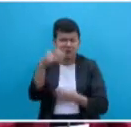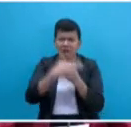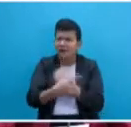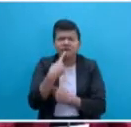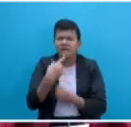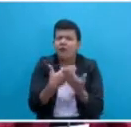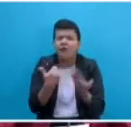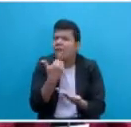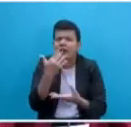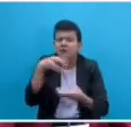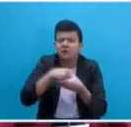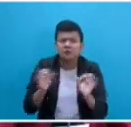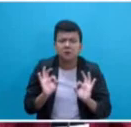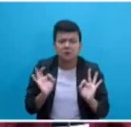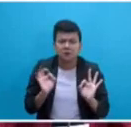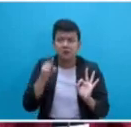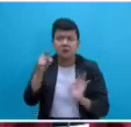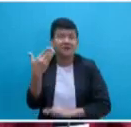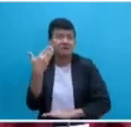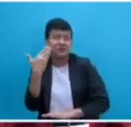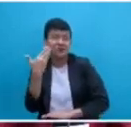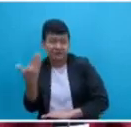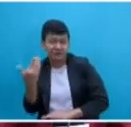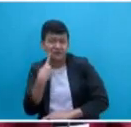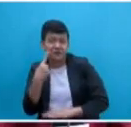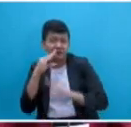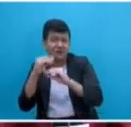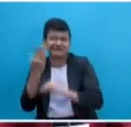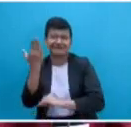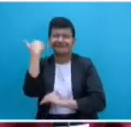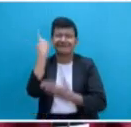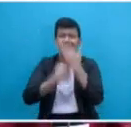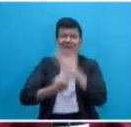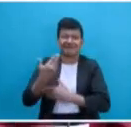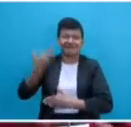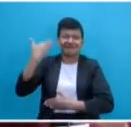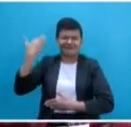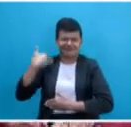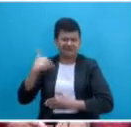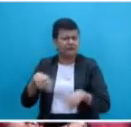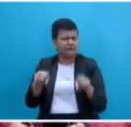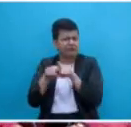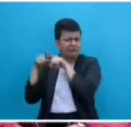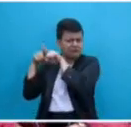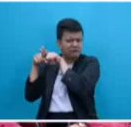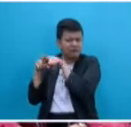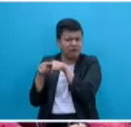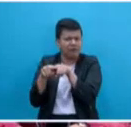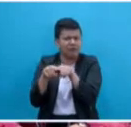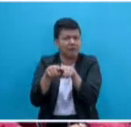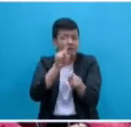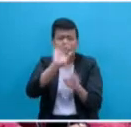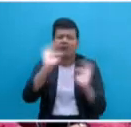in that address has been answered in the past year. His Excellency did not specifically relate